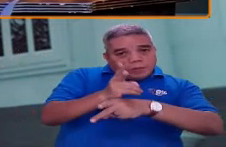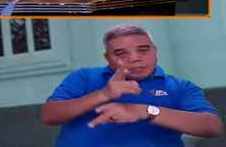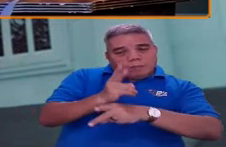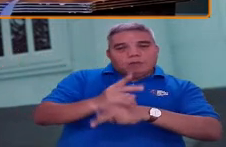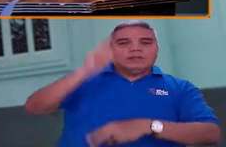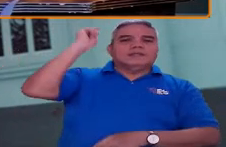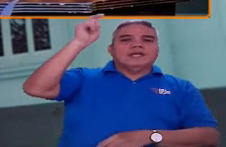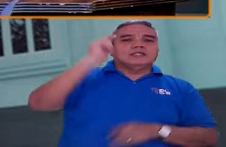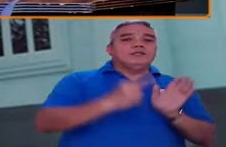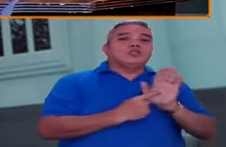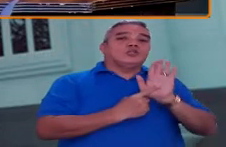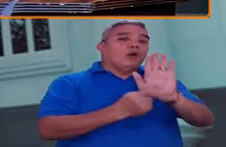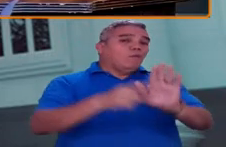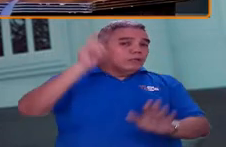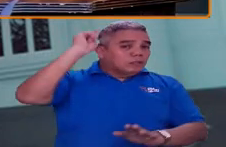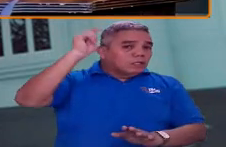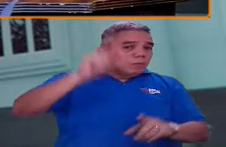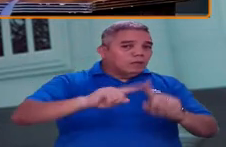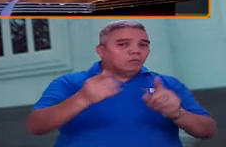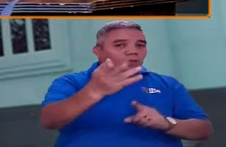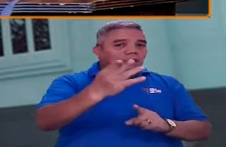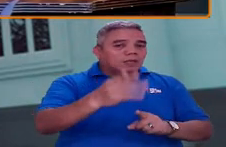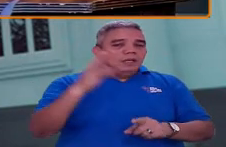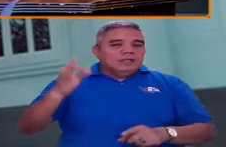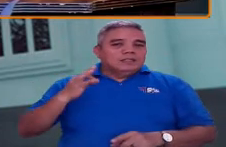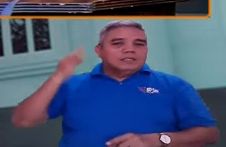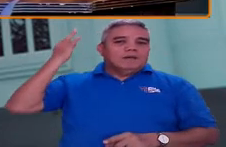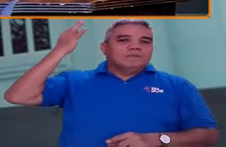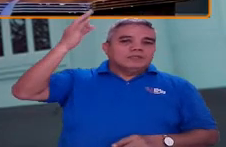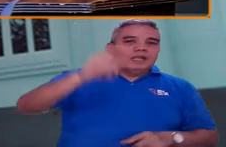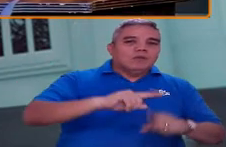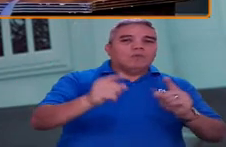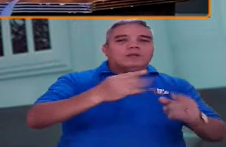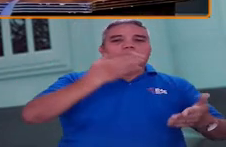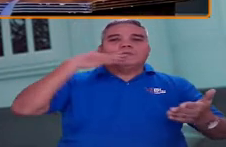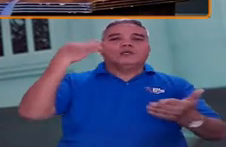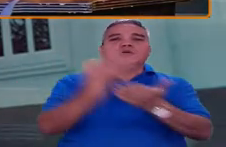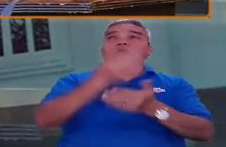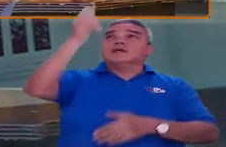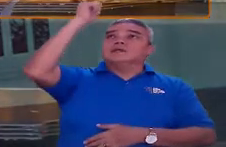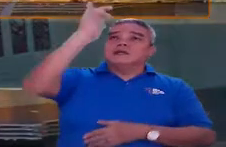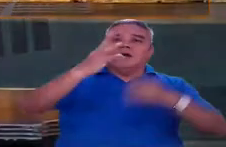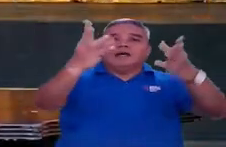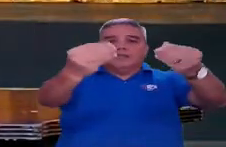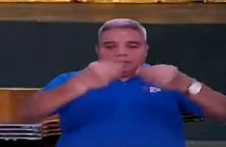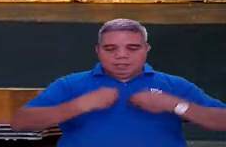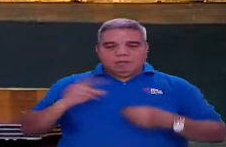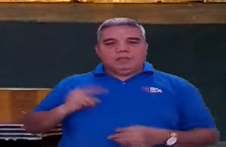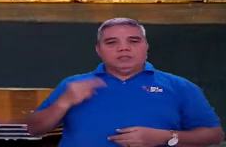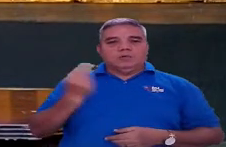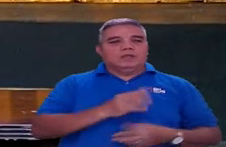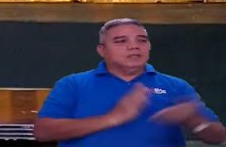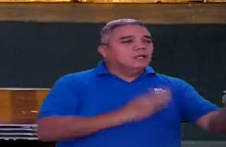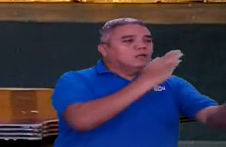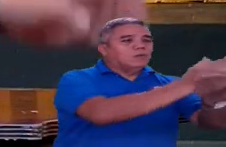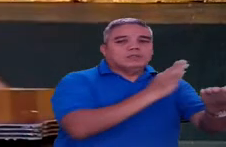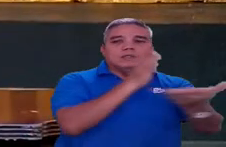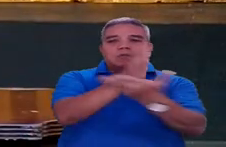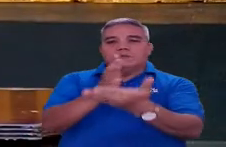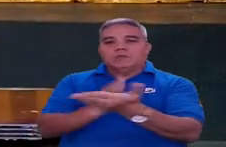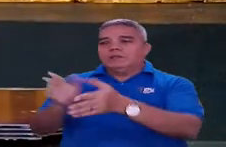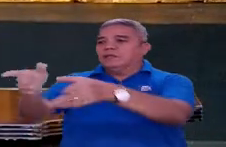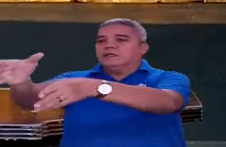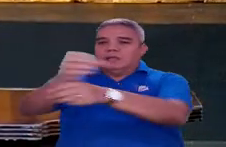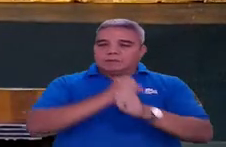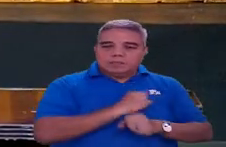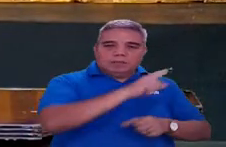our testimony before people will have something to do with the accomplishment God has given to us to reach and reconcile them to the